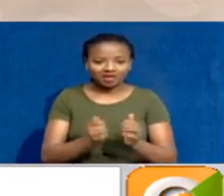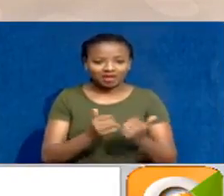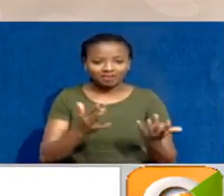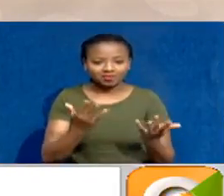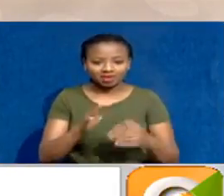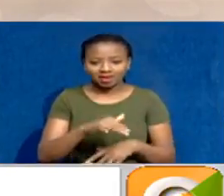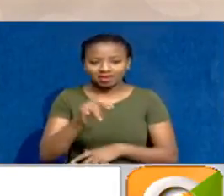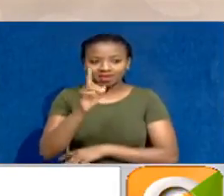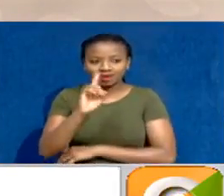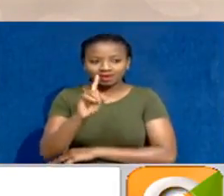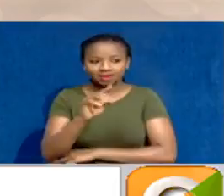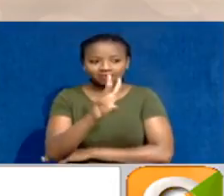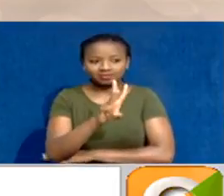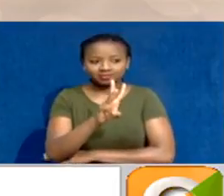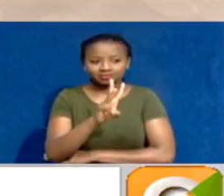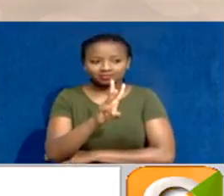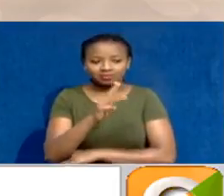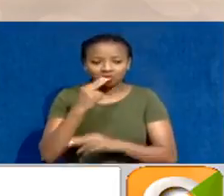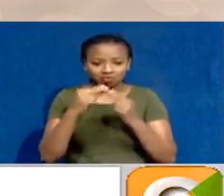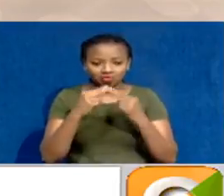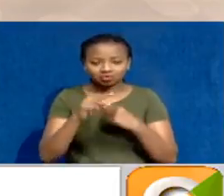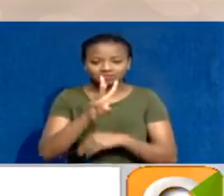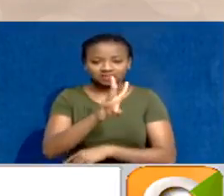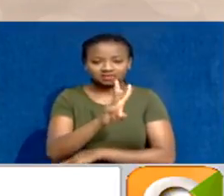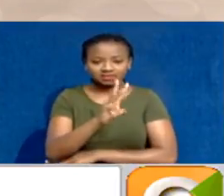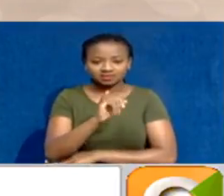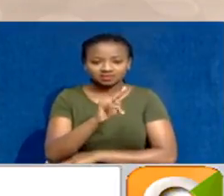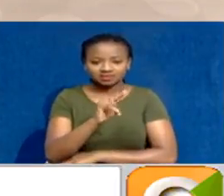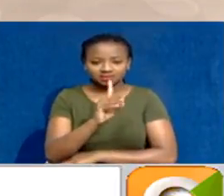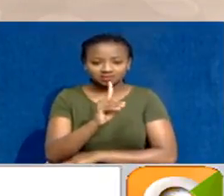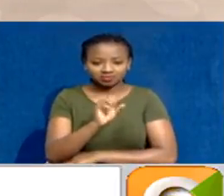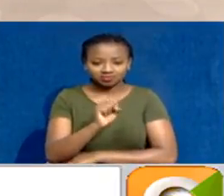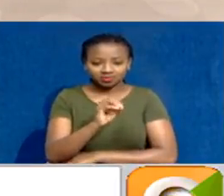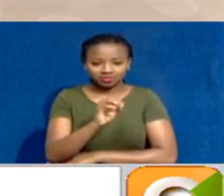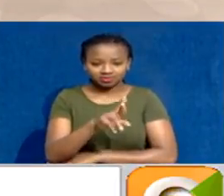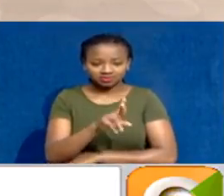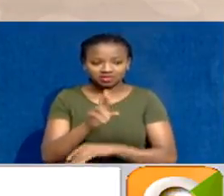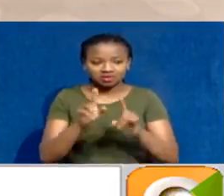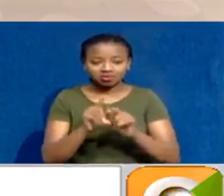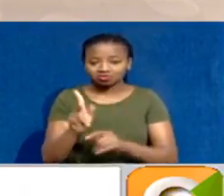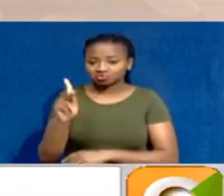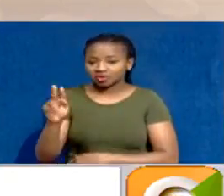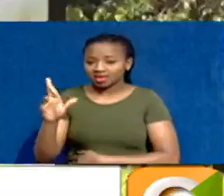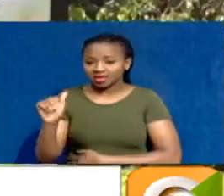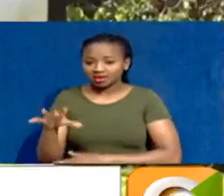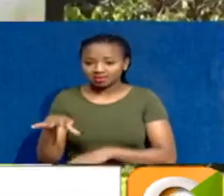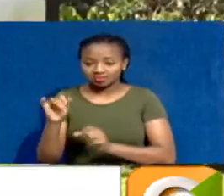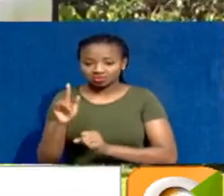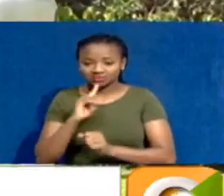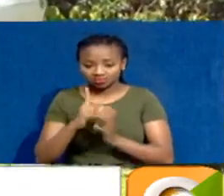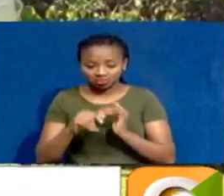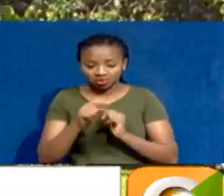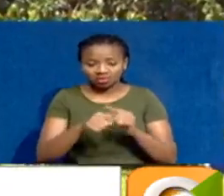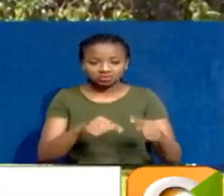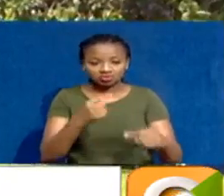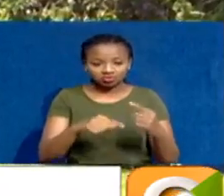Windsor hapa katika uwanja wa hoteli ya Windsor kunradhi. Kwa mujibu wa kamishna jenerali wa KRA Githii, Mburu, shindano